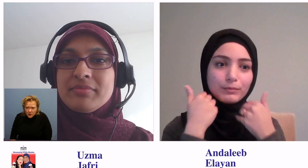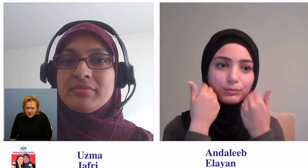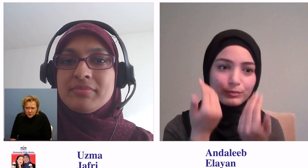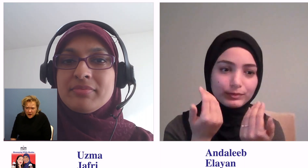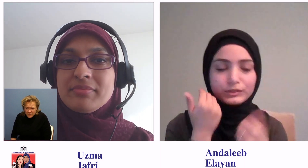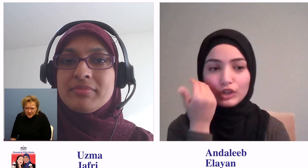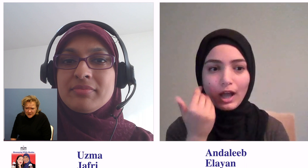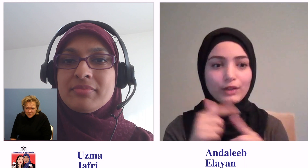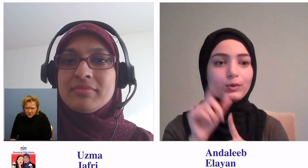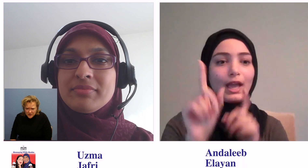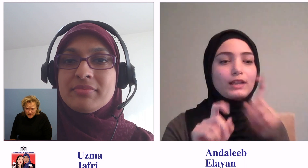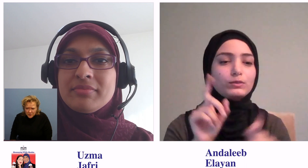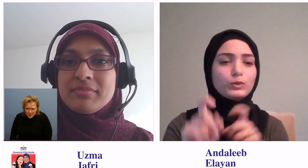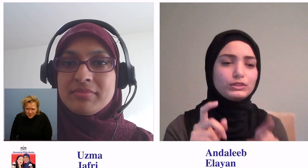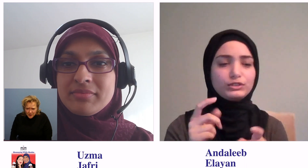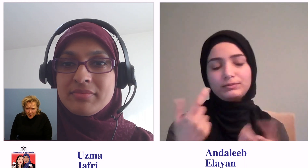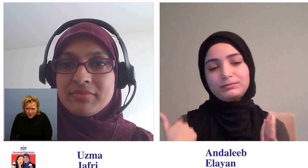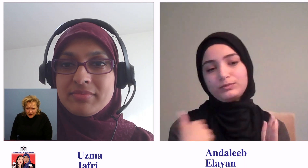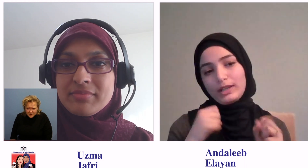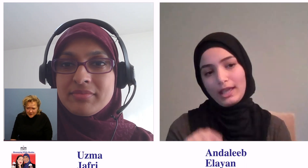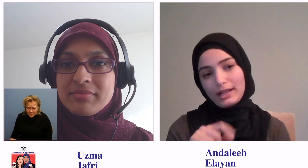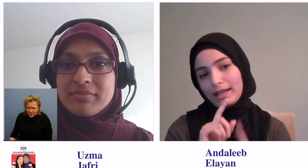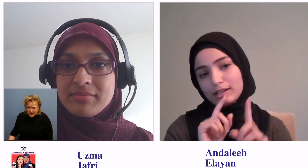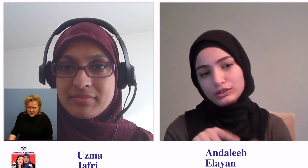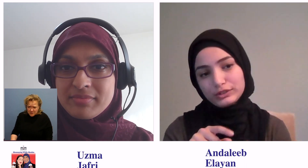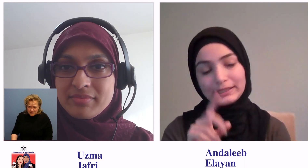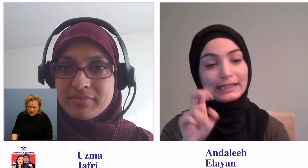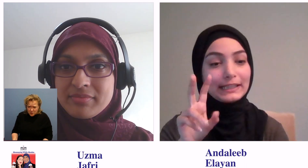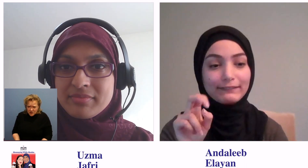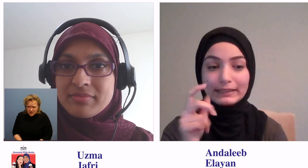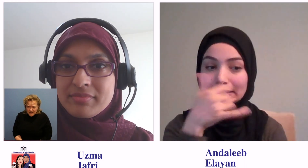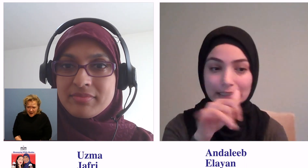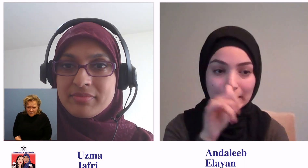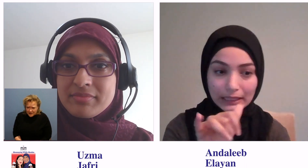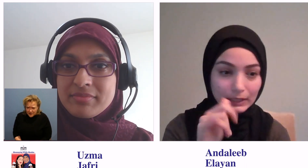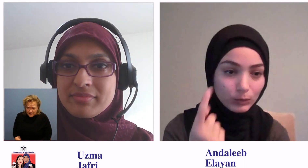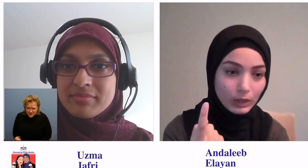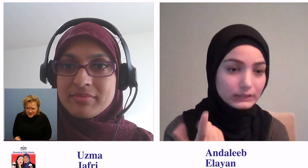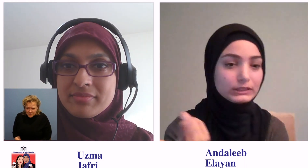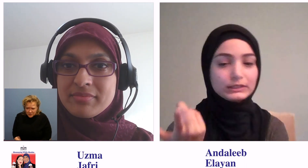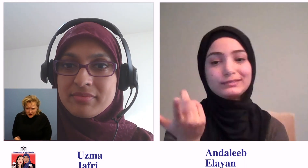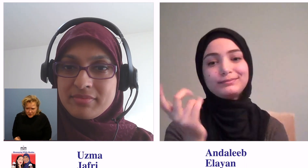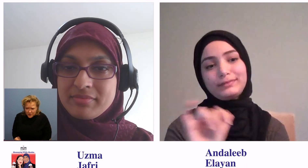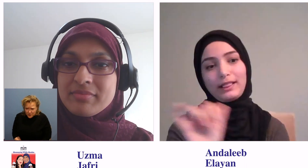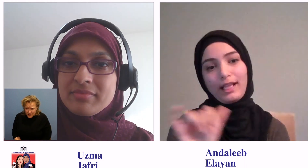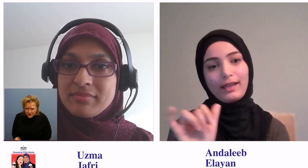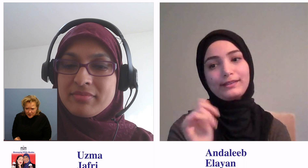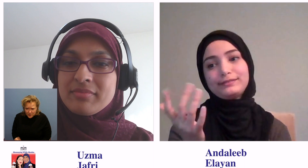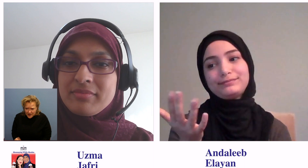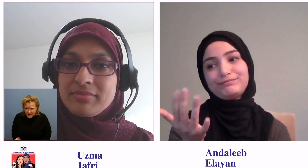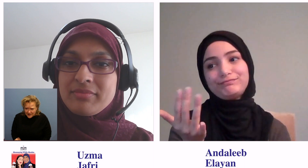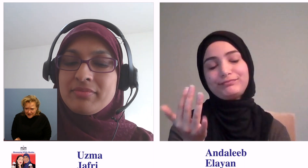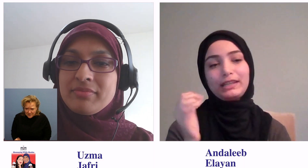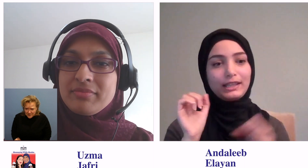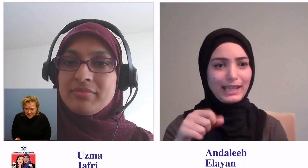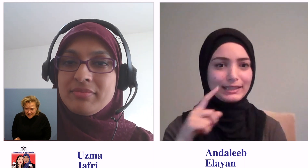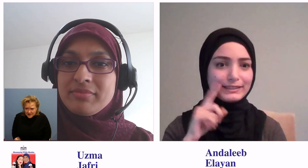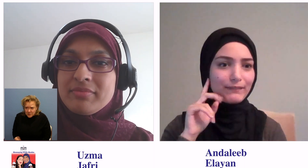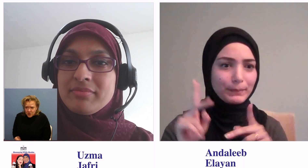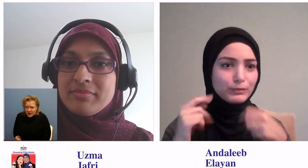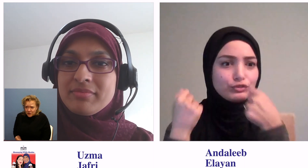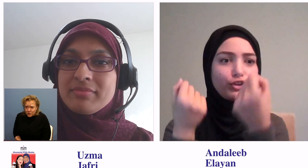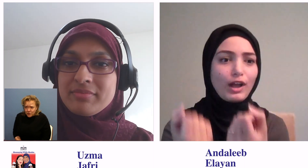And we also have, obviously if two deaf people are wanting to speak with each other, we just have like a FaceTime or video phone that we can, um,